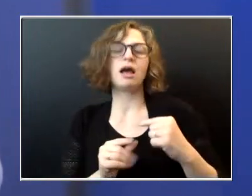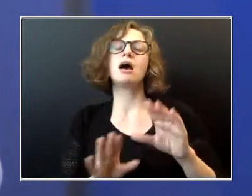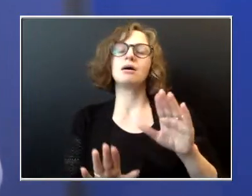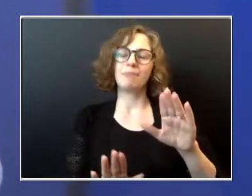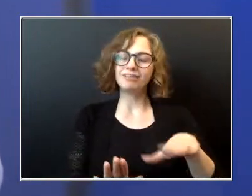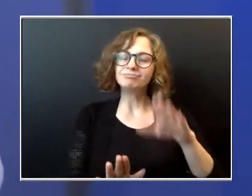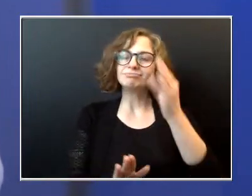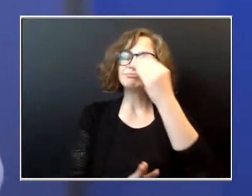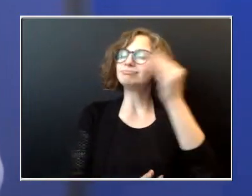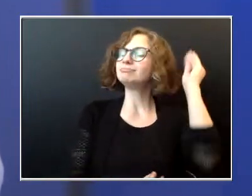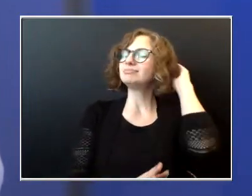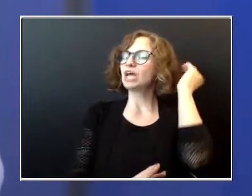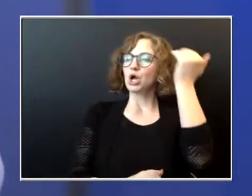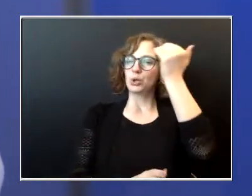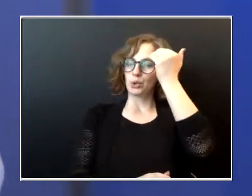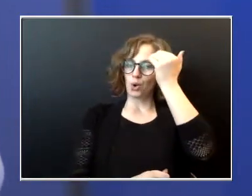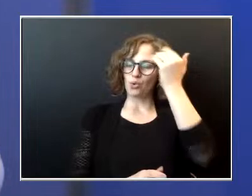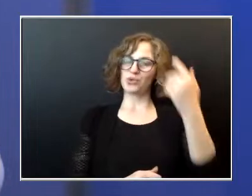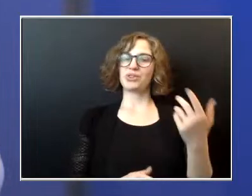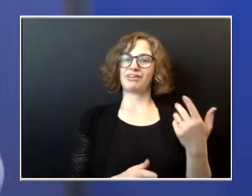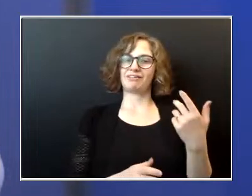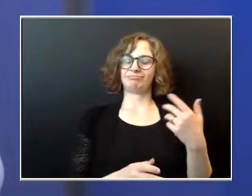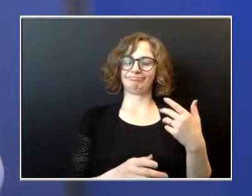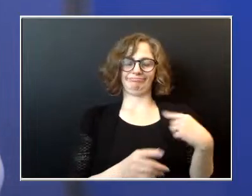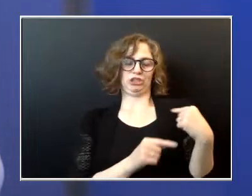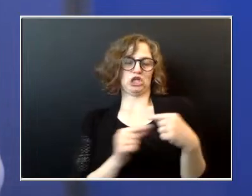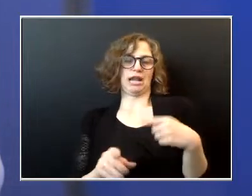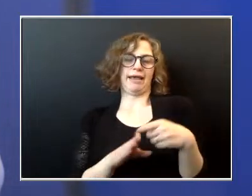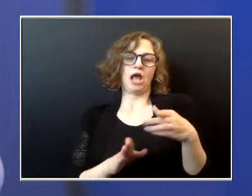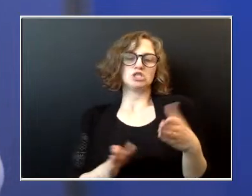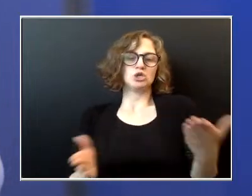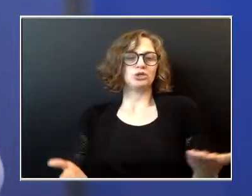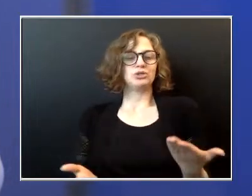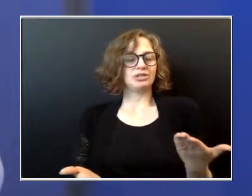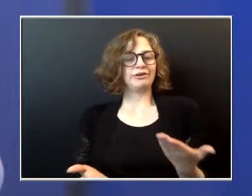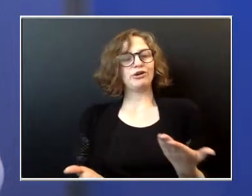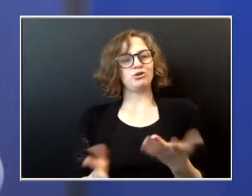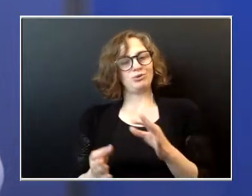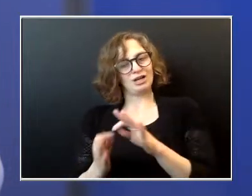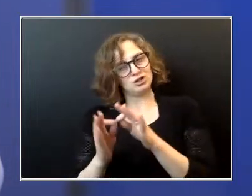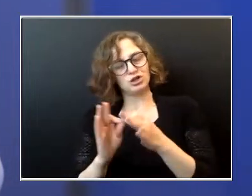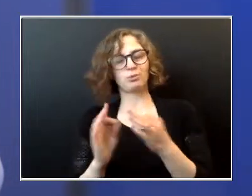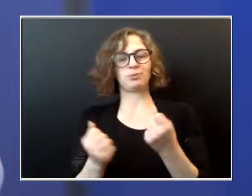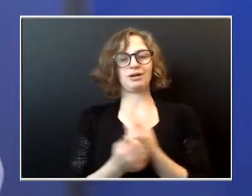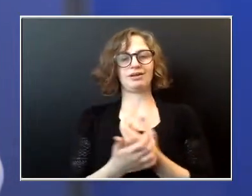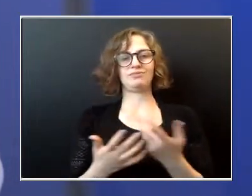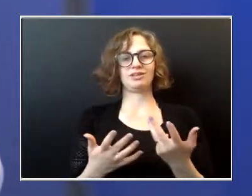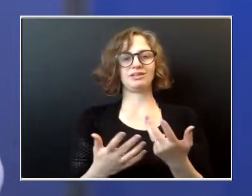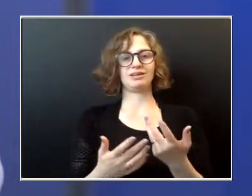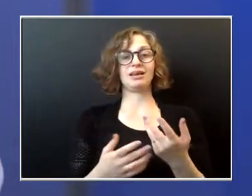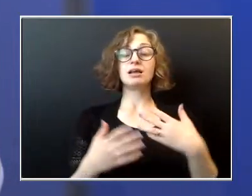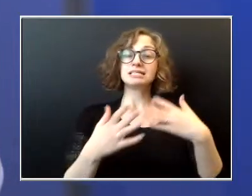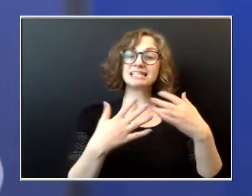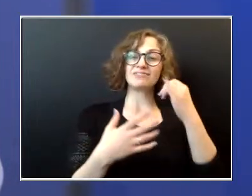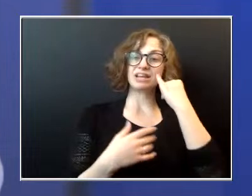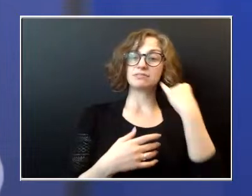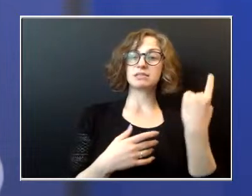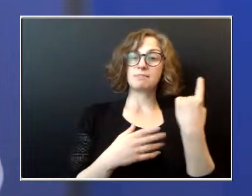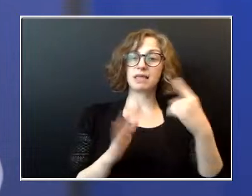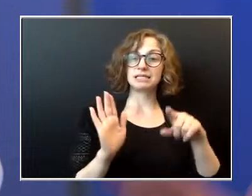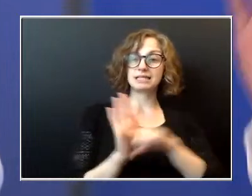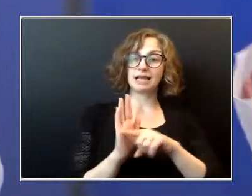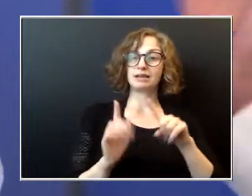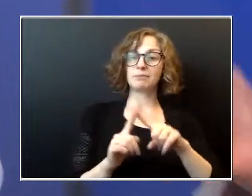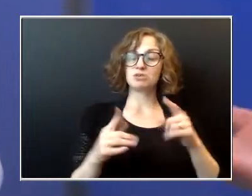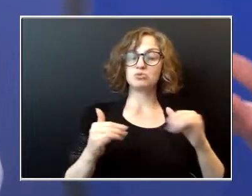you with the interpretation of both the positive and the negative. And because even if it's negative, but you still have a clinical